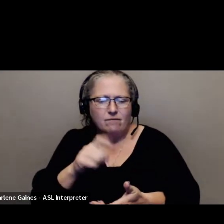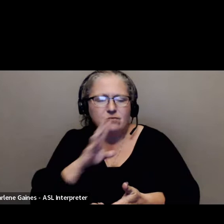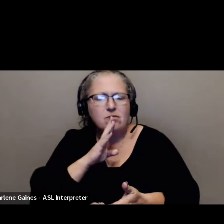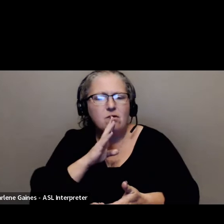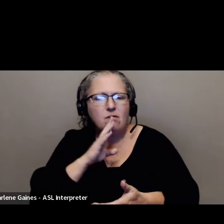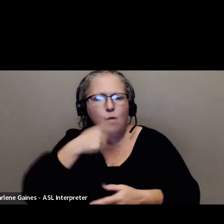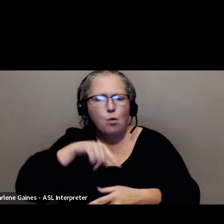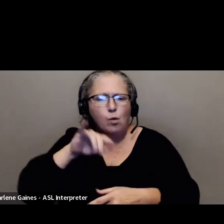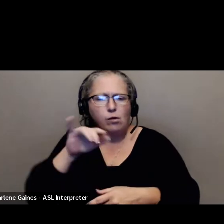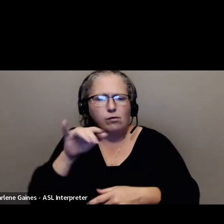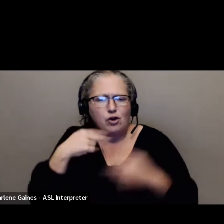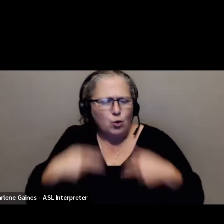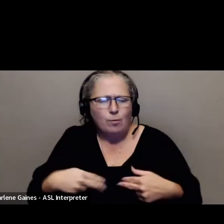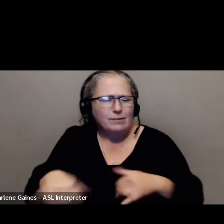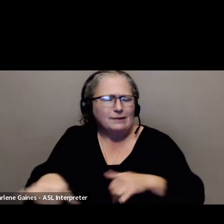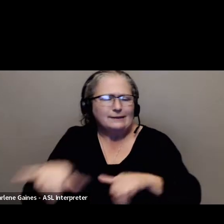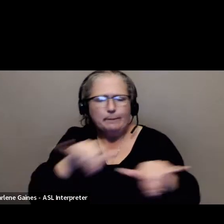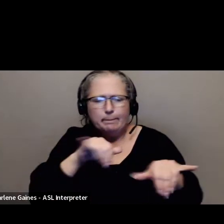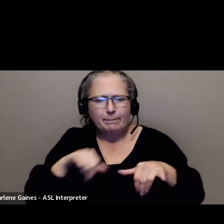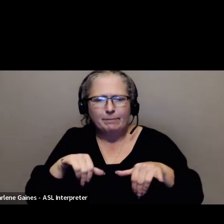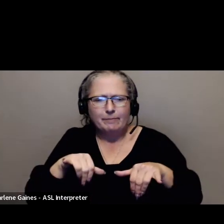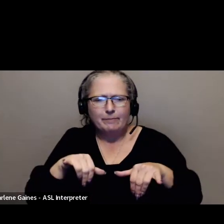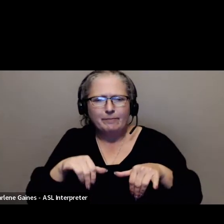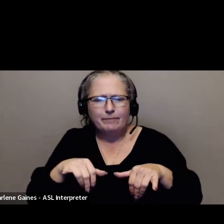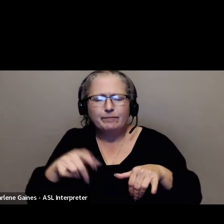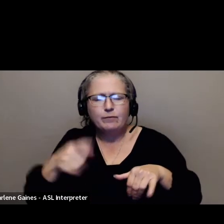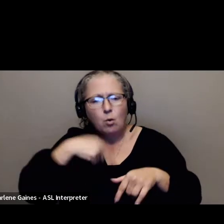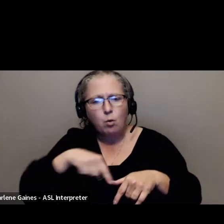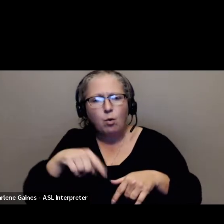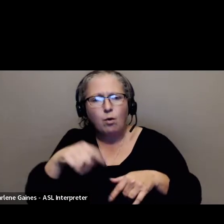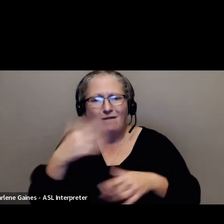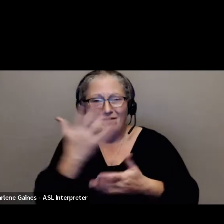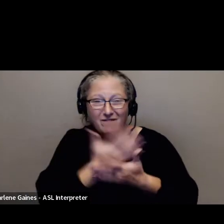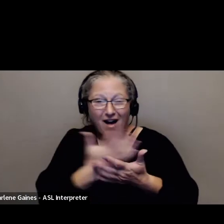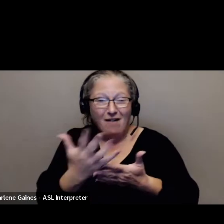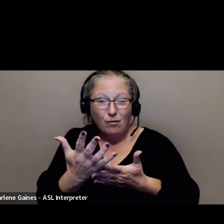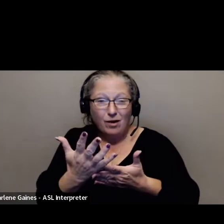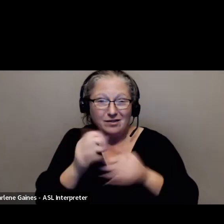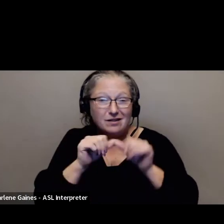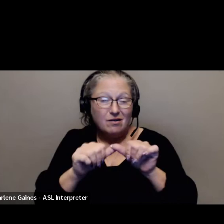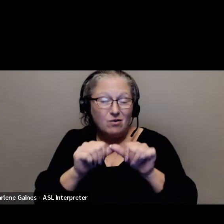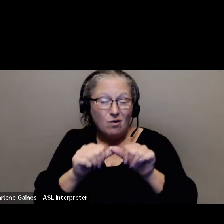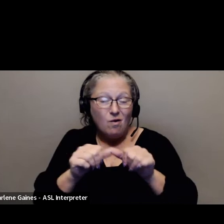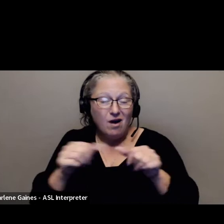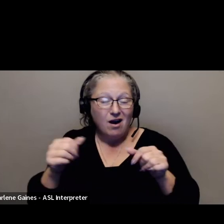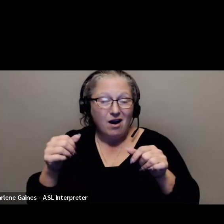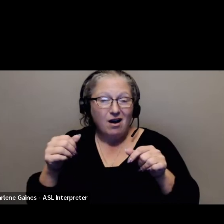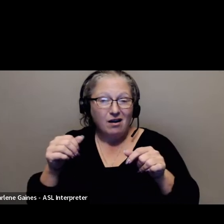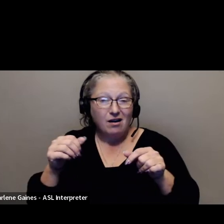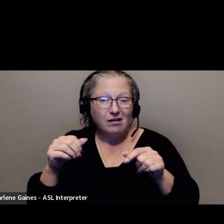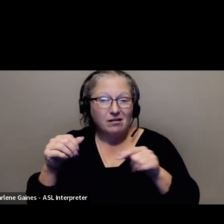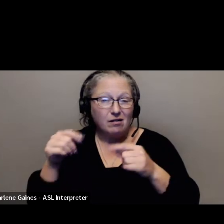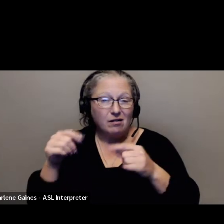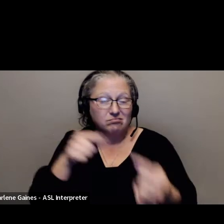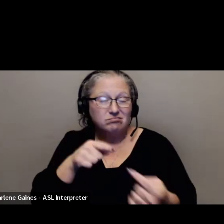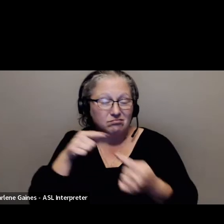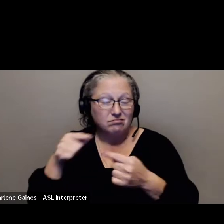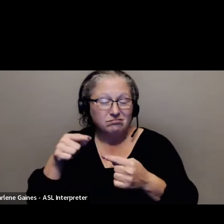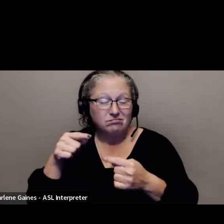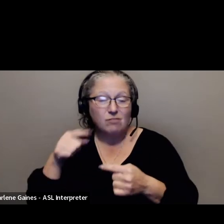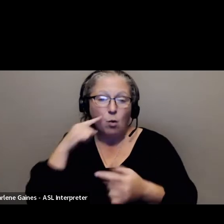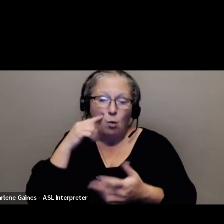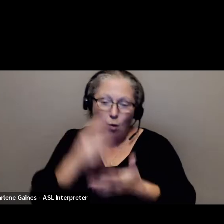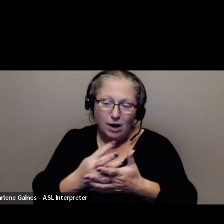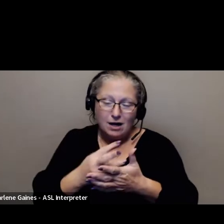that we are just as human. Given that we are now 5 weeks into the ongoing conflict and having collectively witnessed the